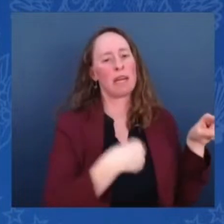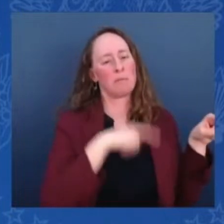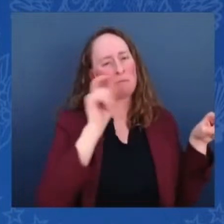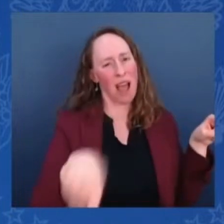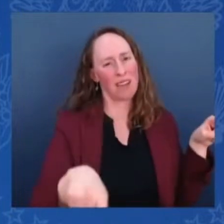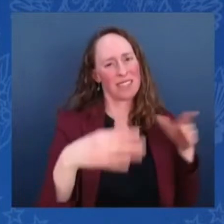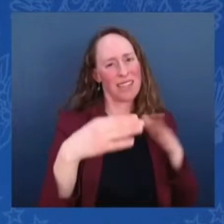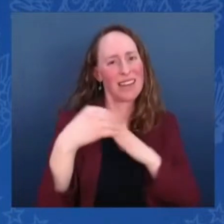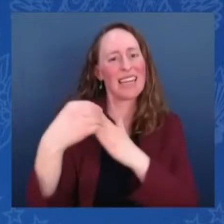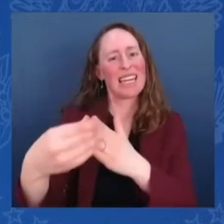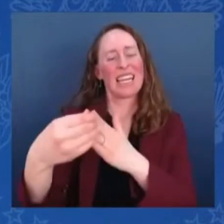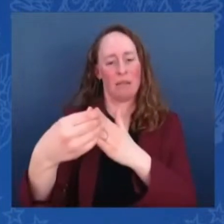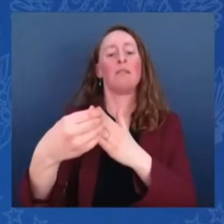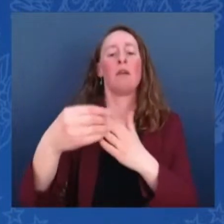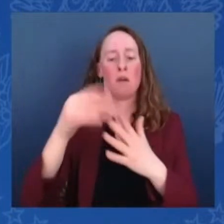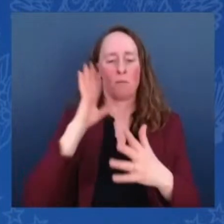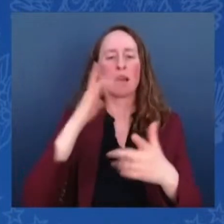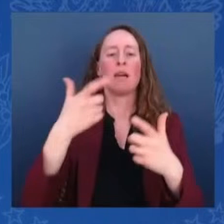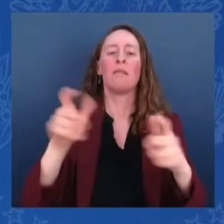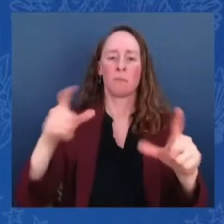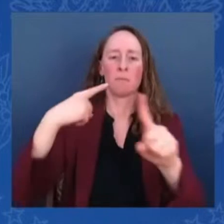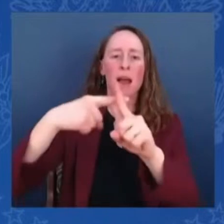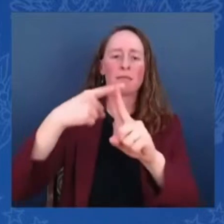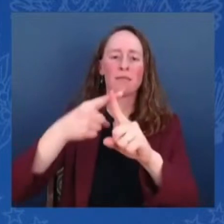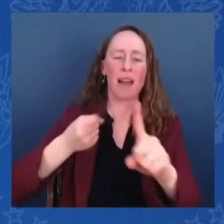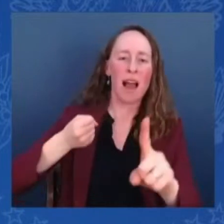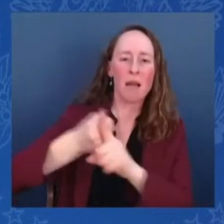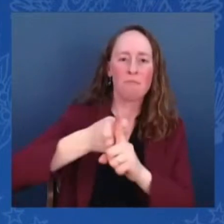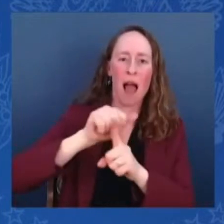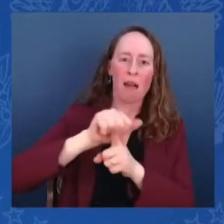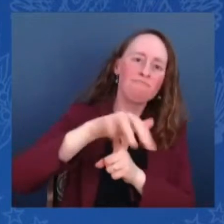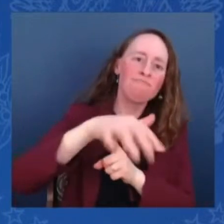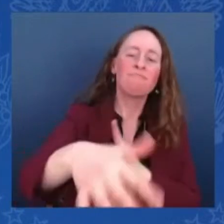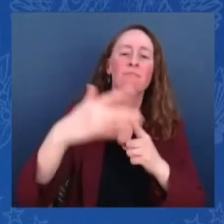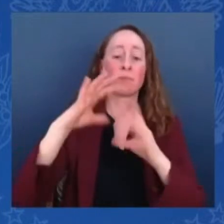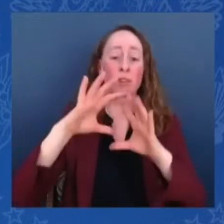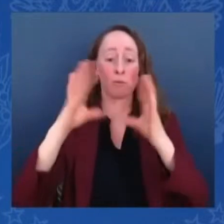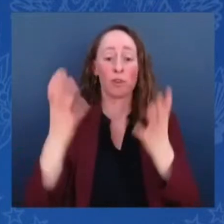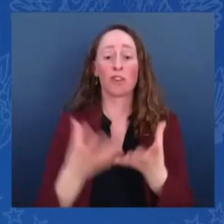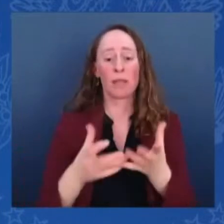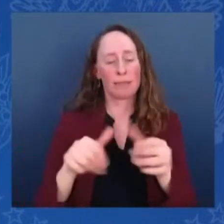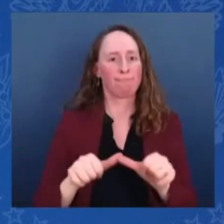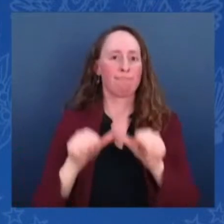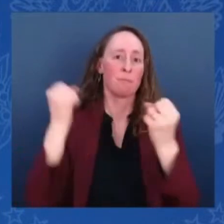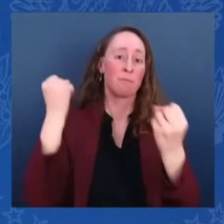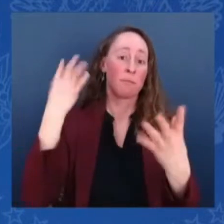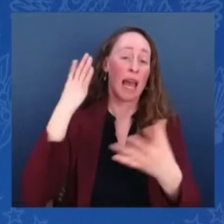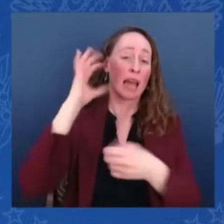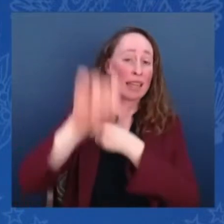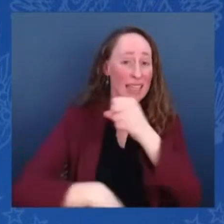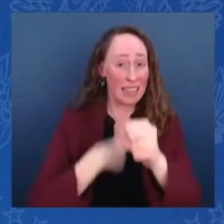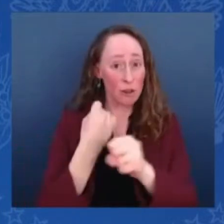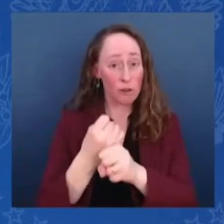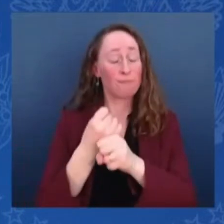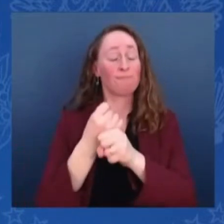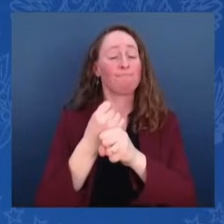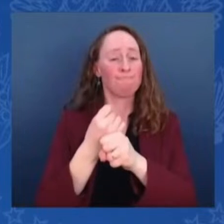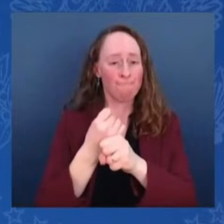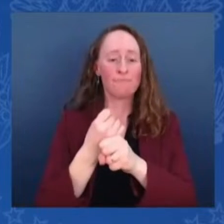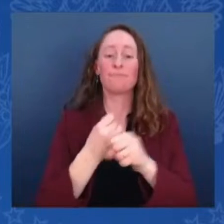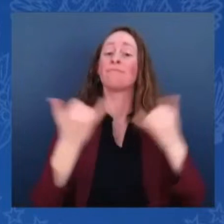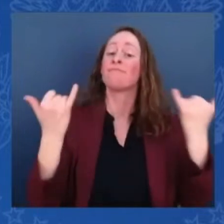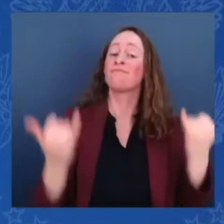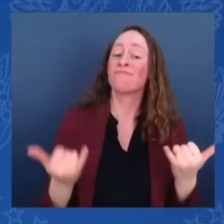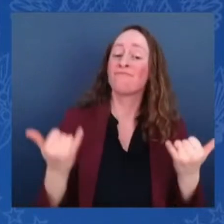planet for decades to come. Let me close with this. Like many of you, I've dedicated a significant portion of